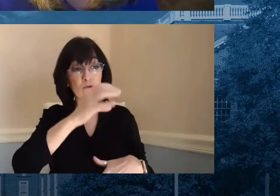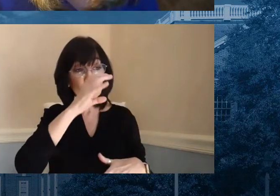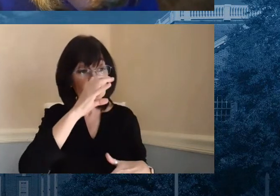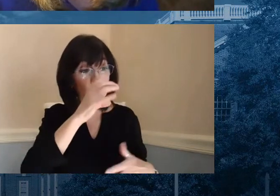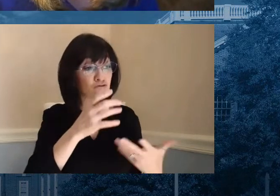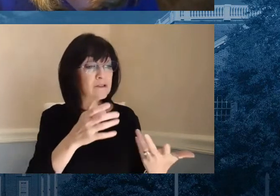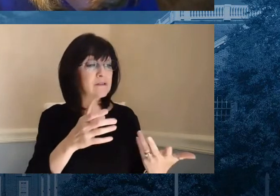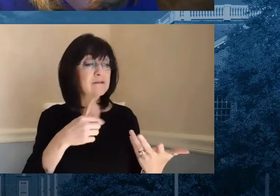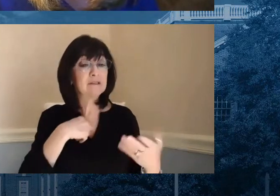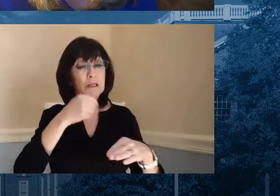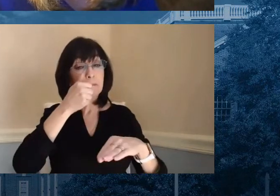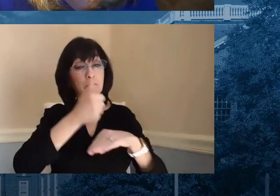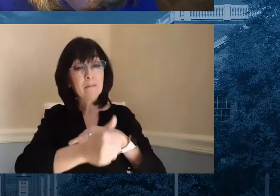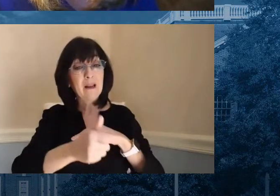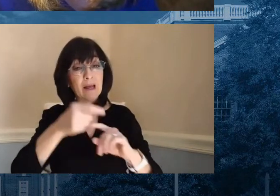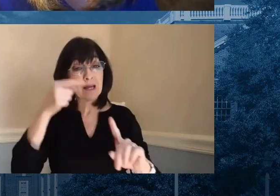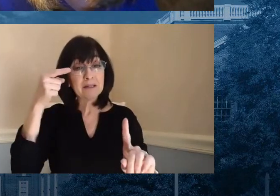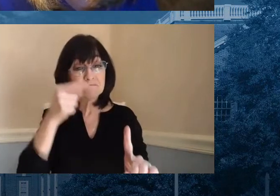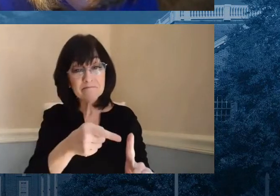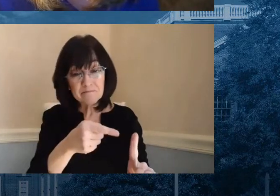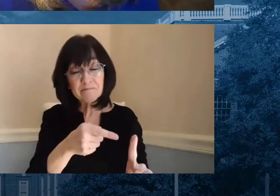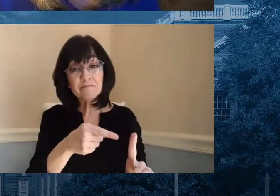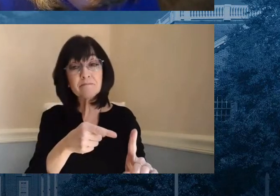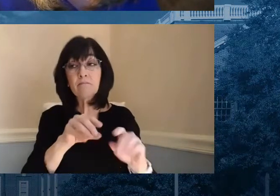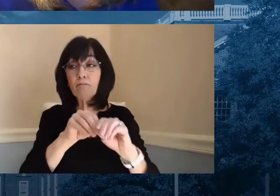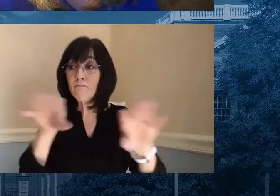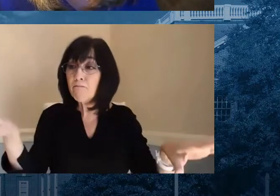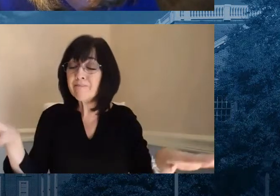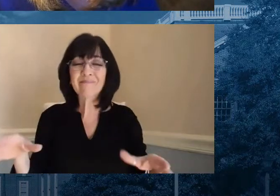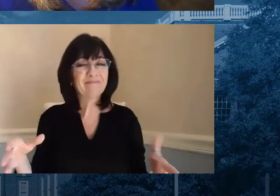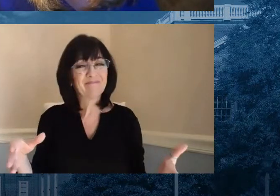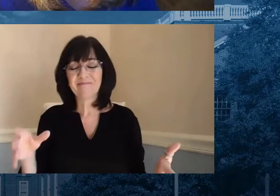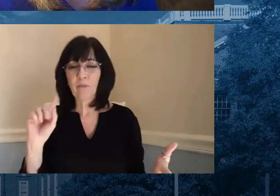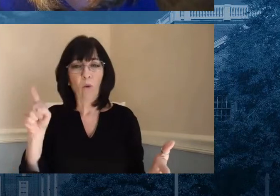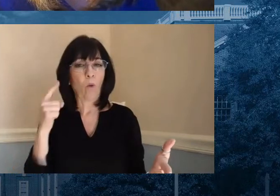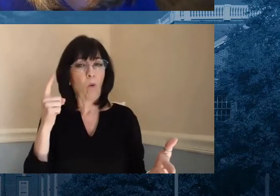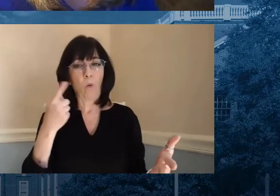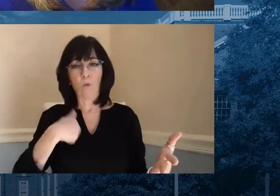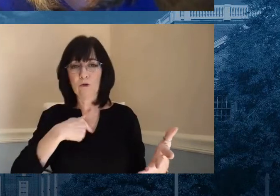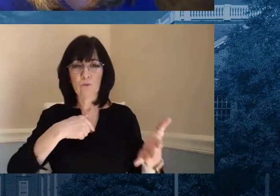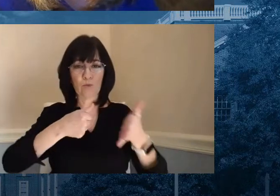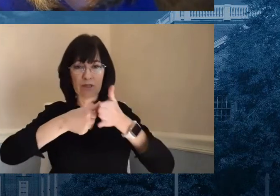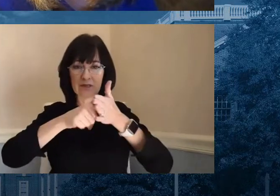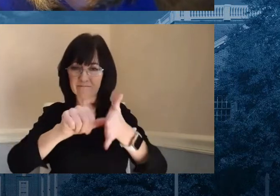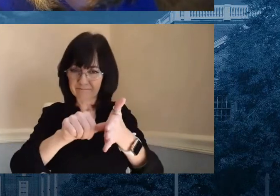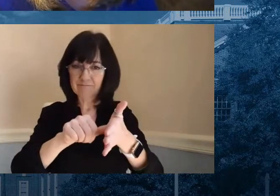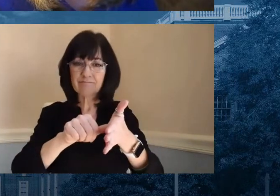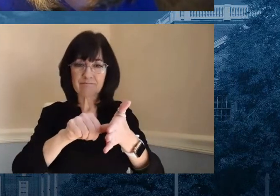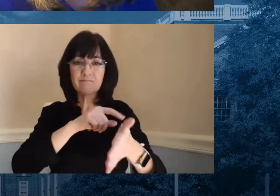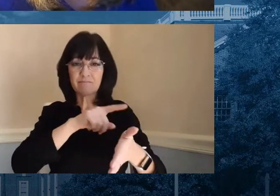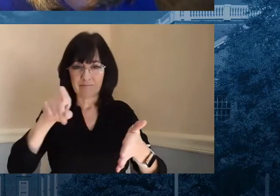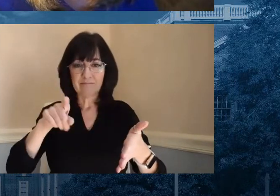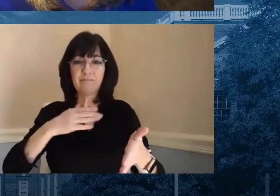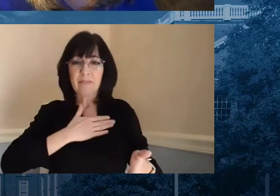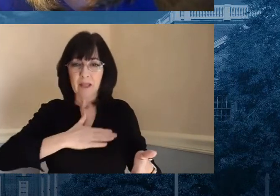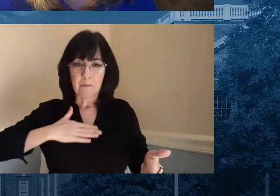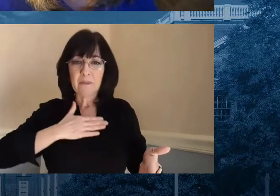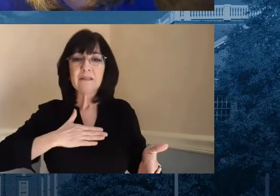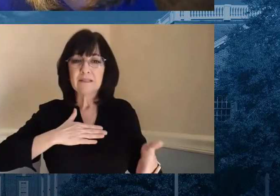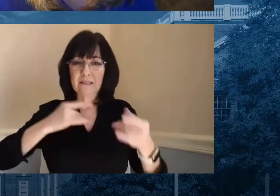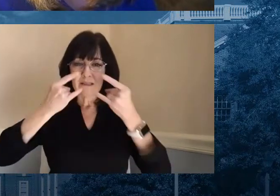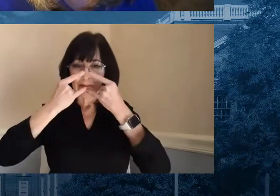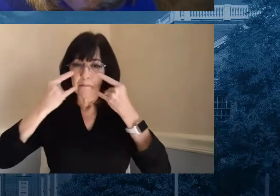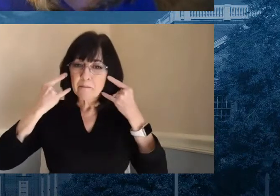these cases, other than to continue to emphasize the need to wear masks in public places where